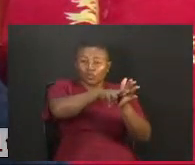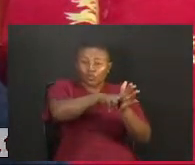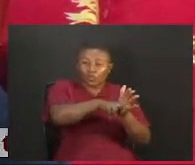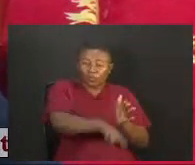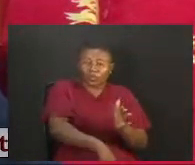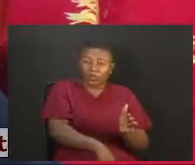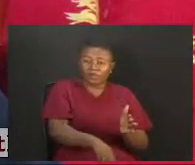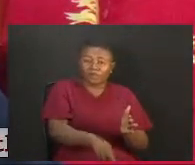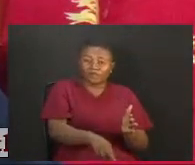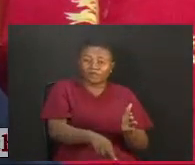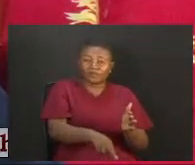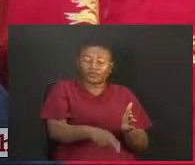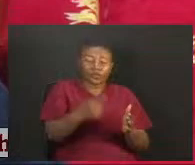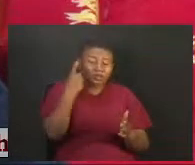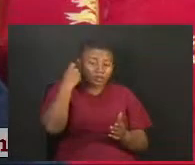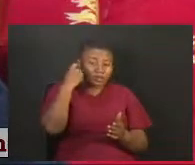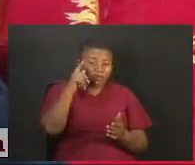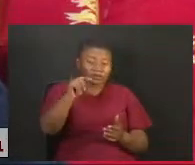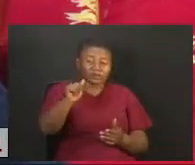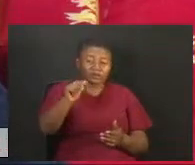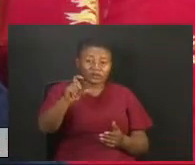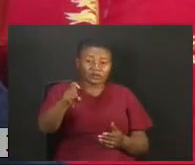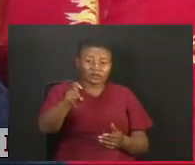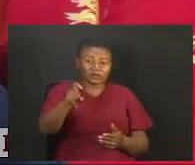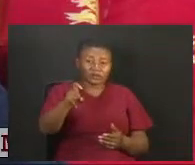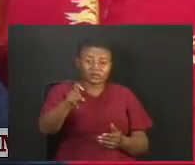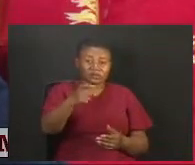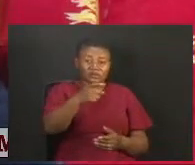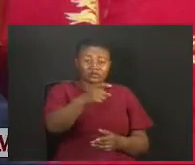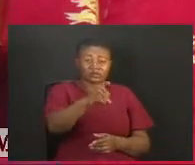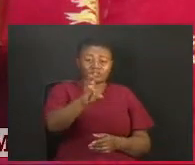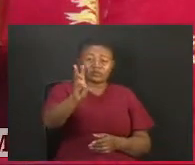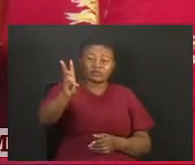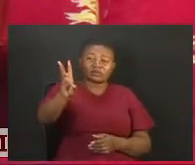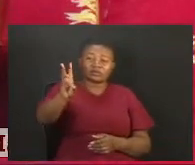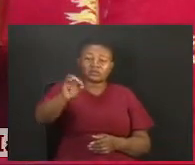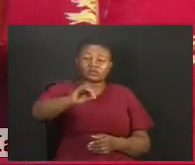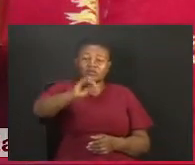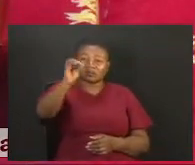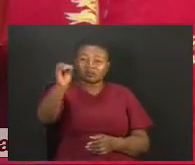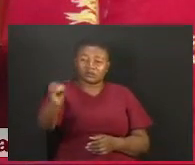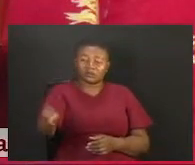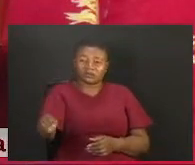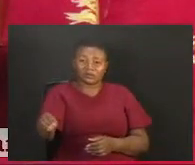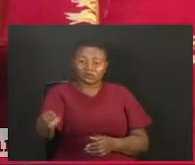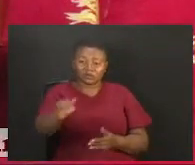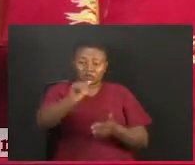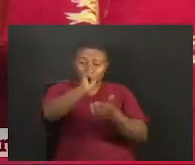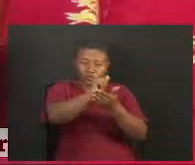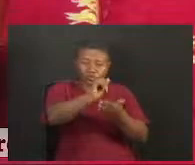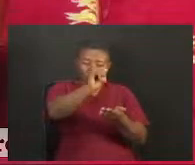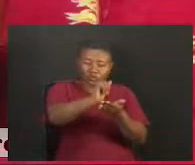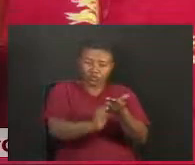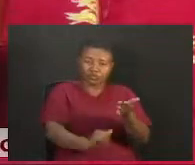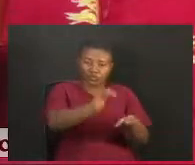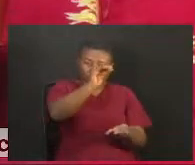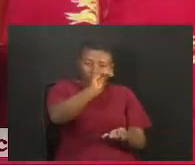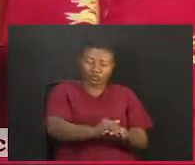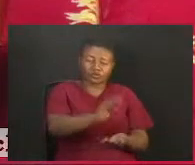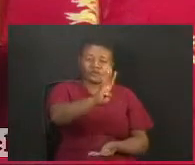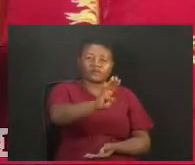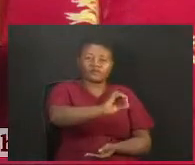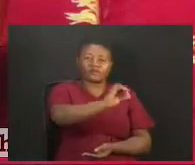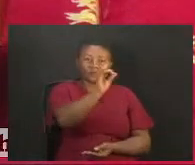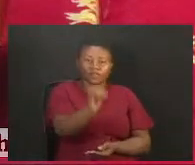refund ceiling by 2 percentage points from 6% to 4% of total revenue, as defined in